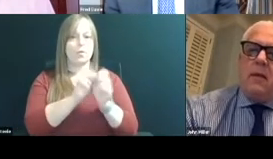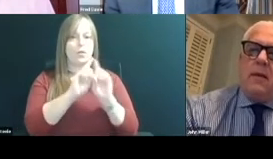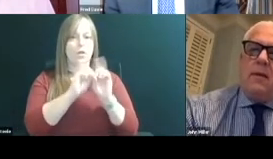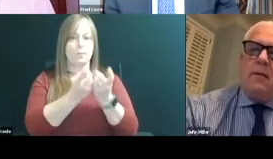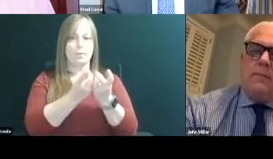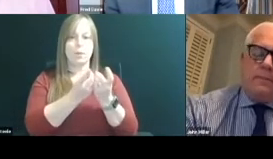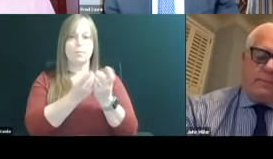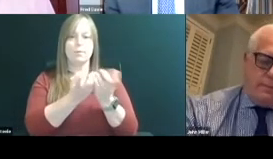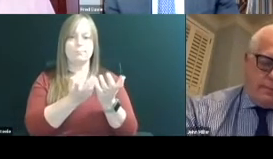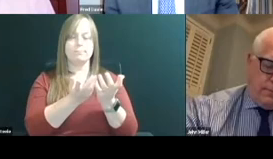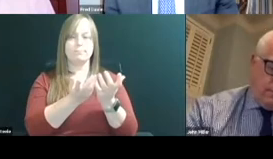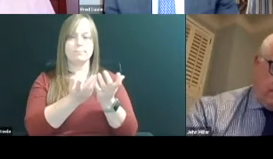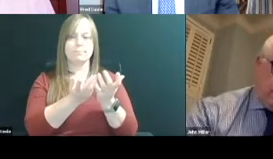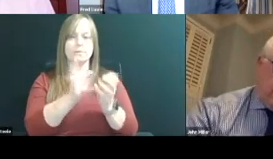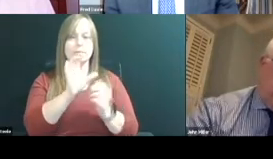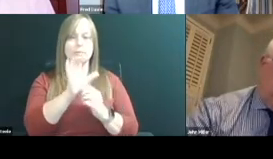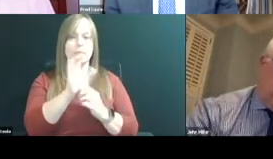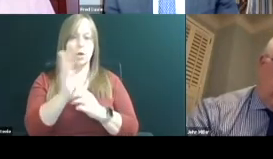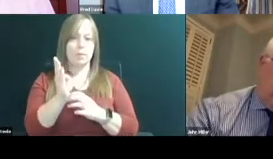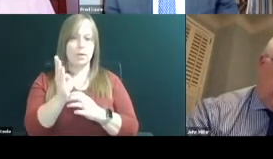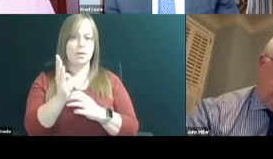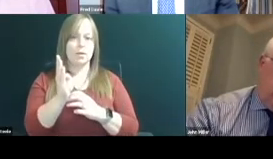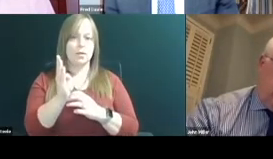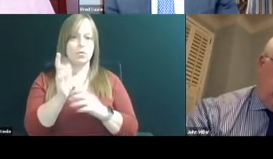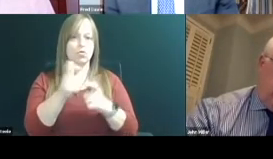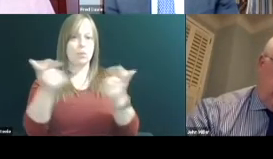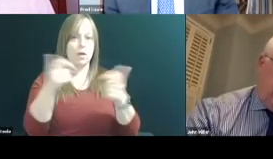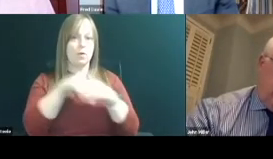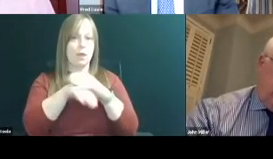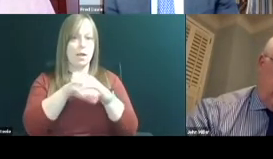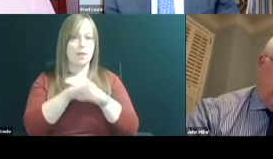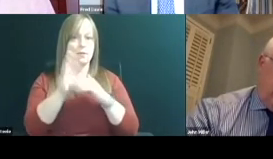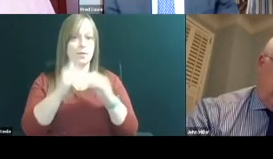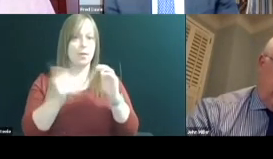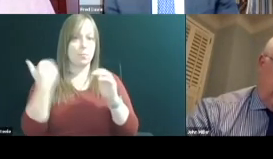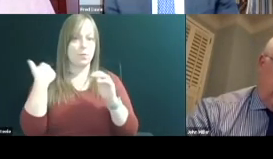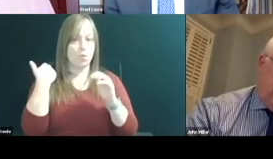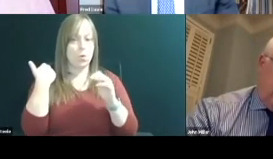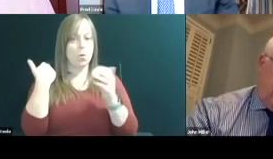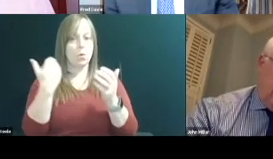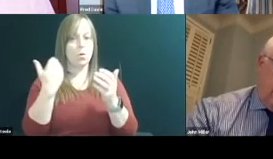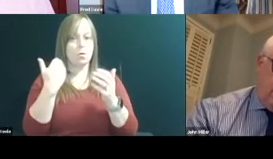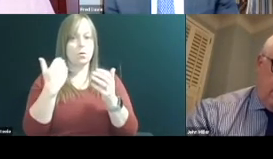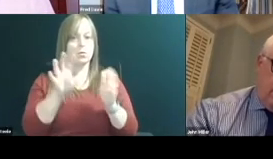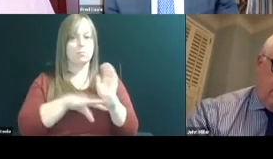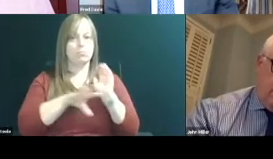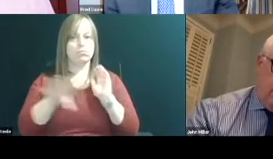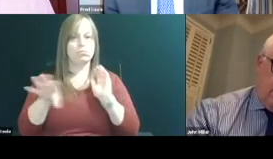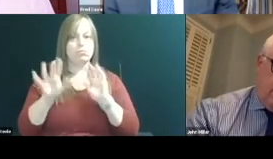to give the CCRB greater access than we had to